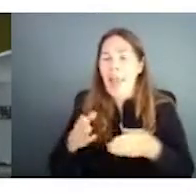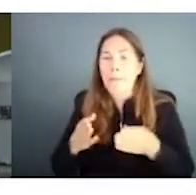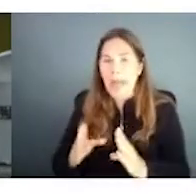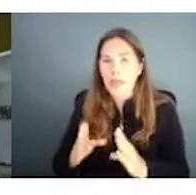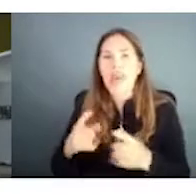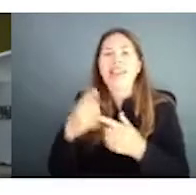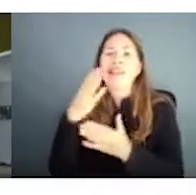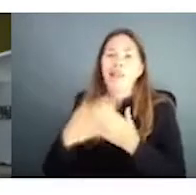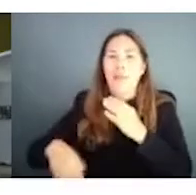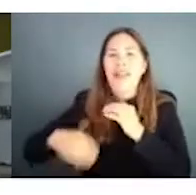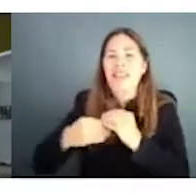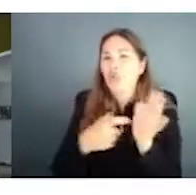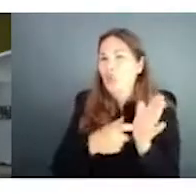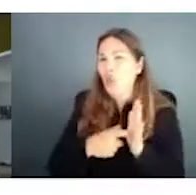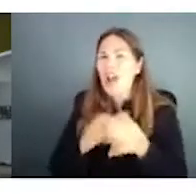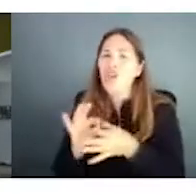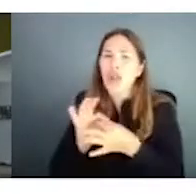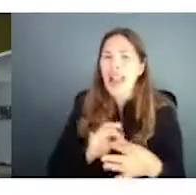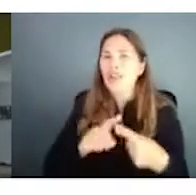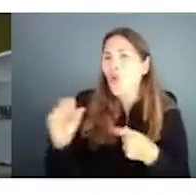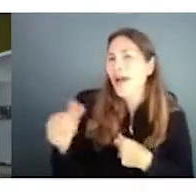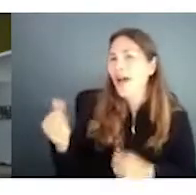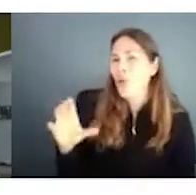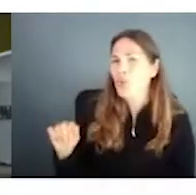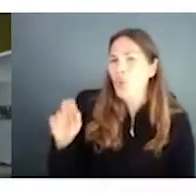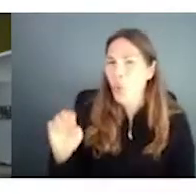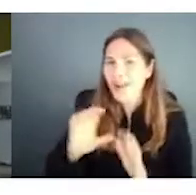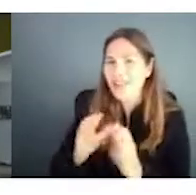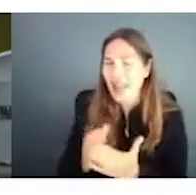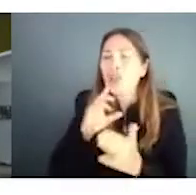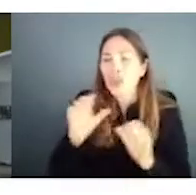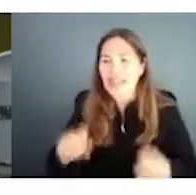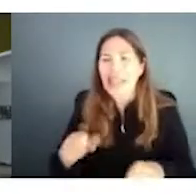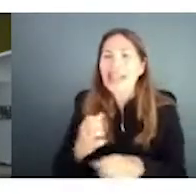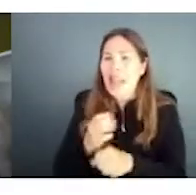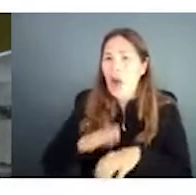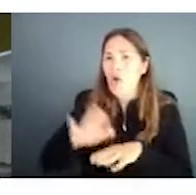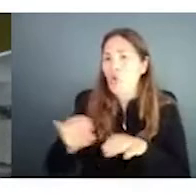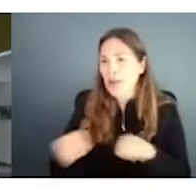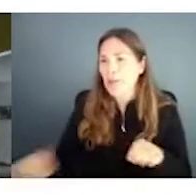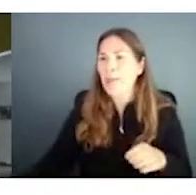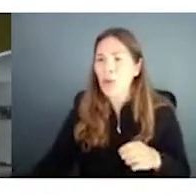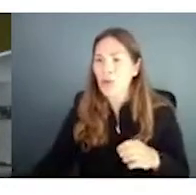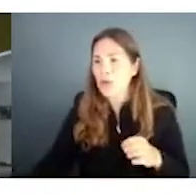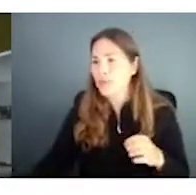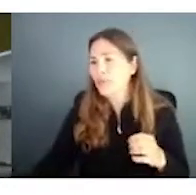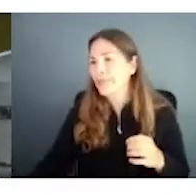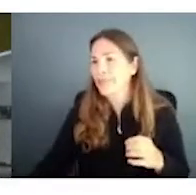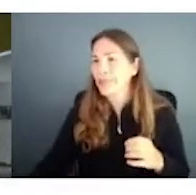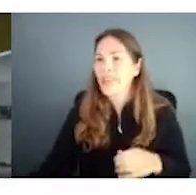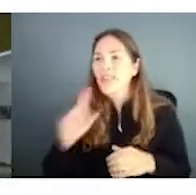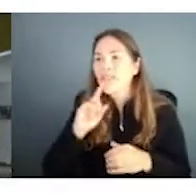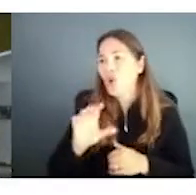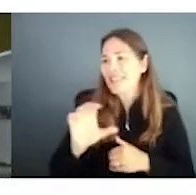additional requirements related to other core classes, you can get that on your diploma. All right, so for CTE, we're thinking